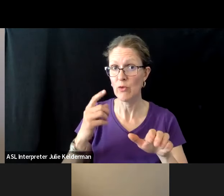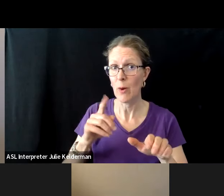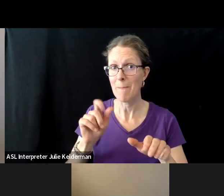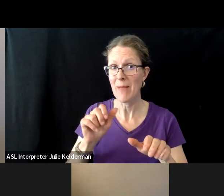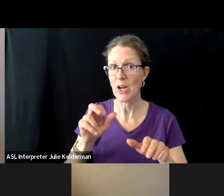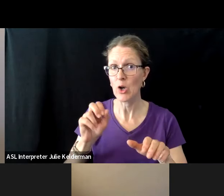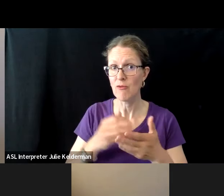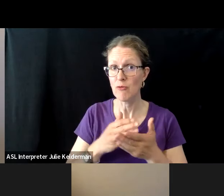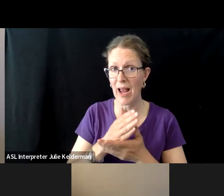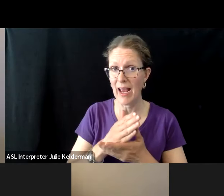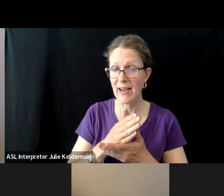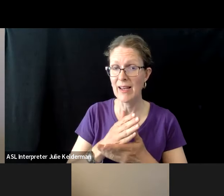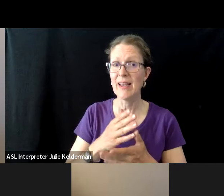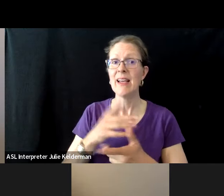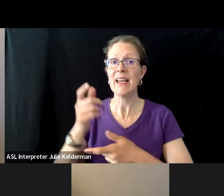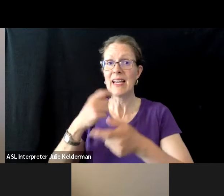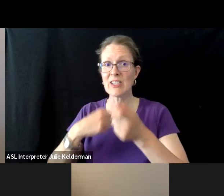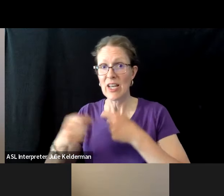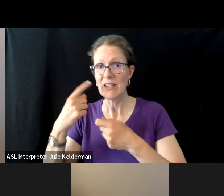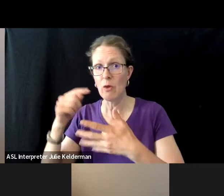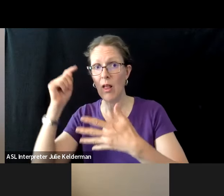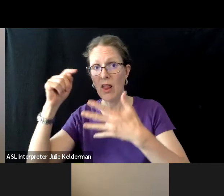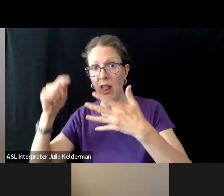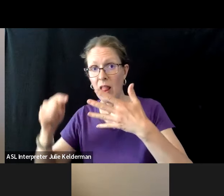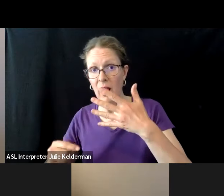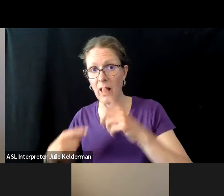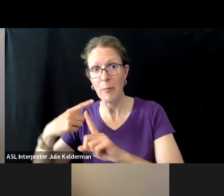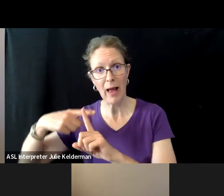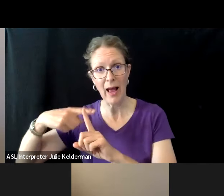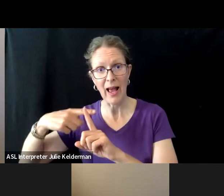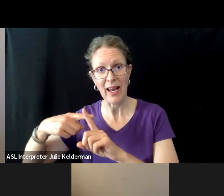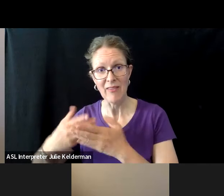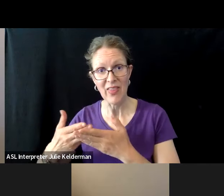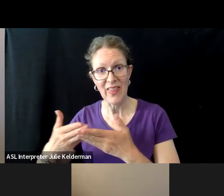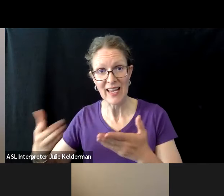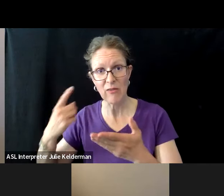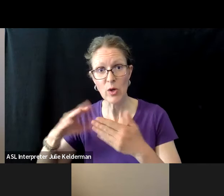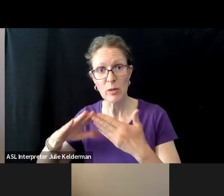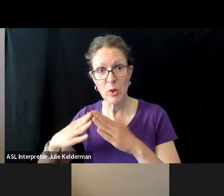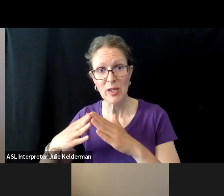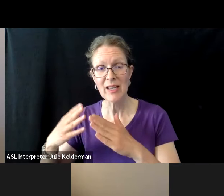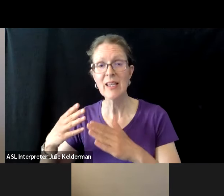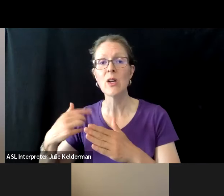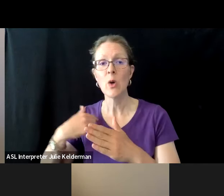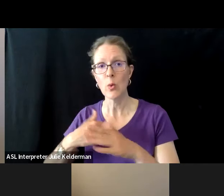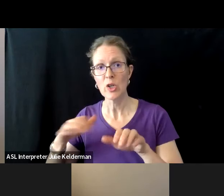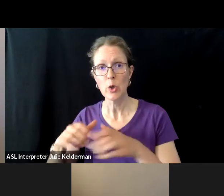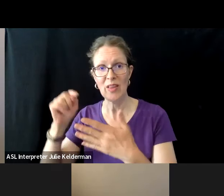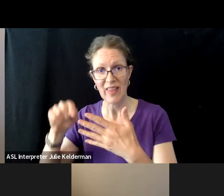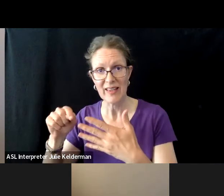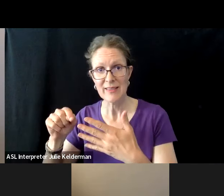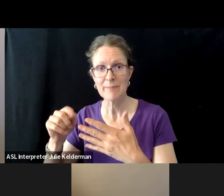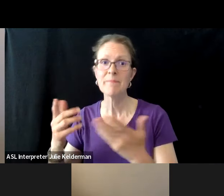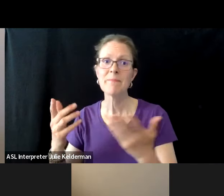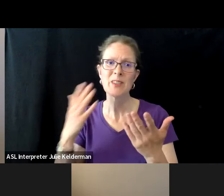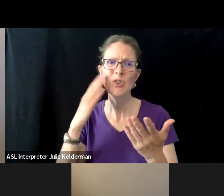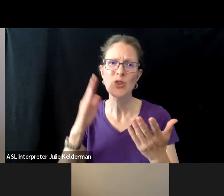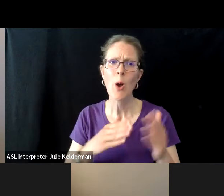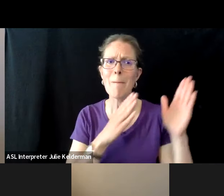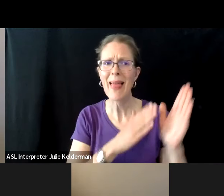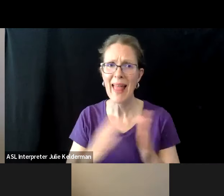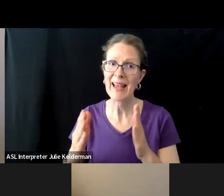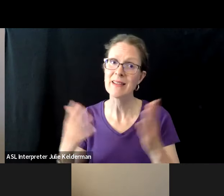for the community, this is what we are doing instead. Because I mean, you know, plans are the plans, but people want to see